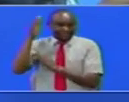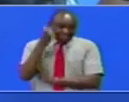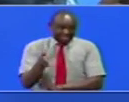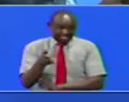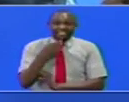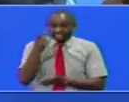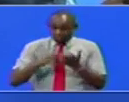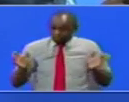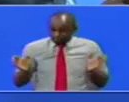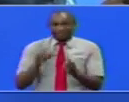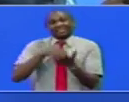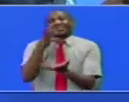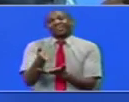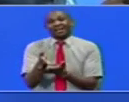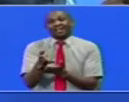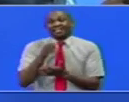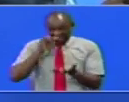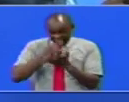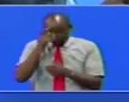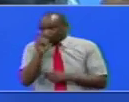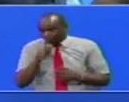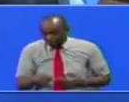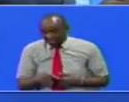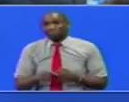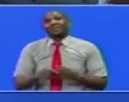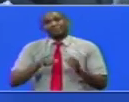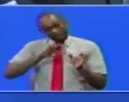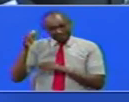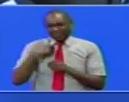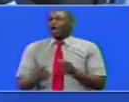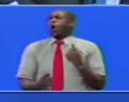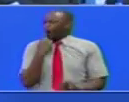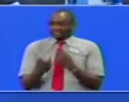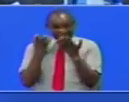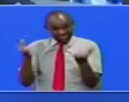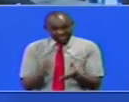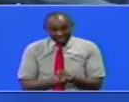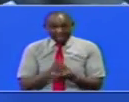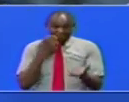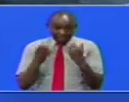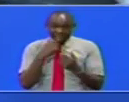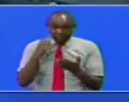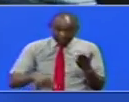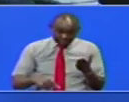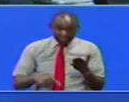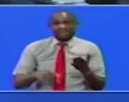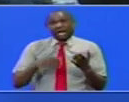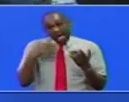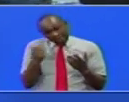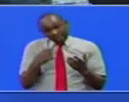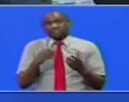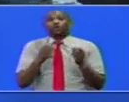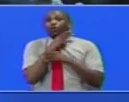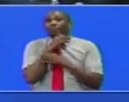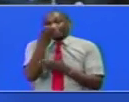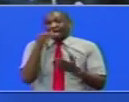to push his case through, and that's why we saw even in the National Assembly their matters were heated. Maybe if I could bring you up to speed on some of the petitions